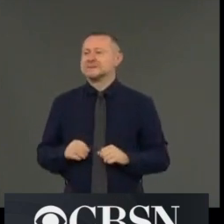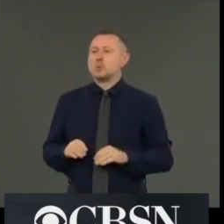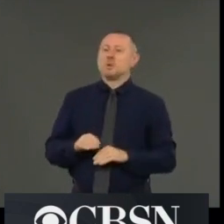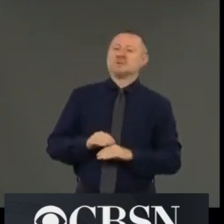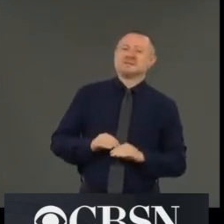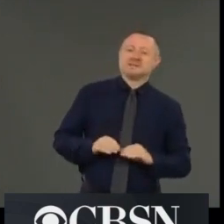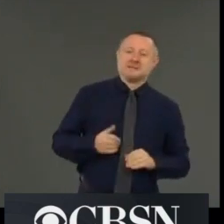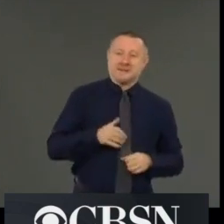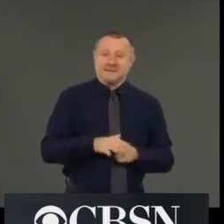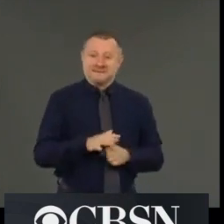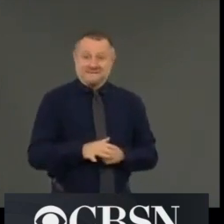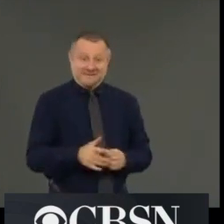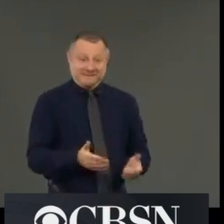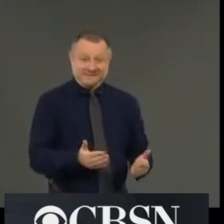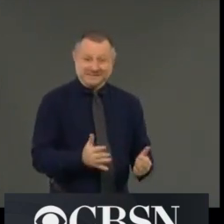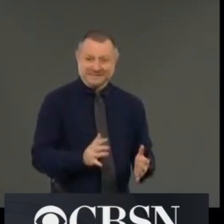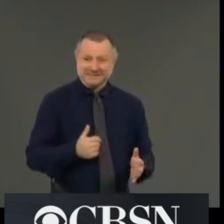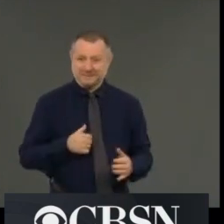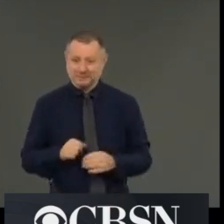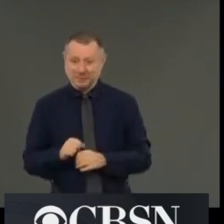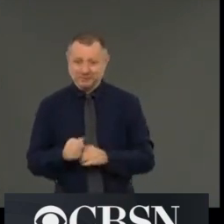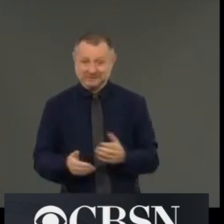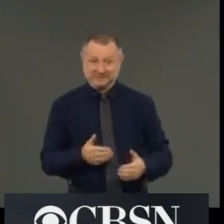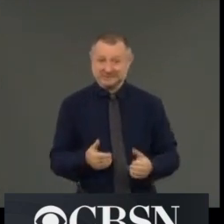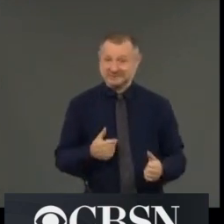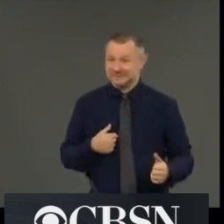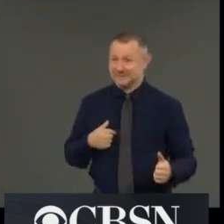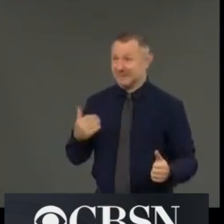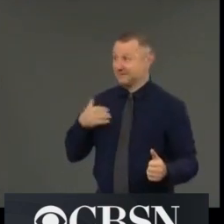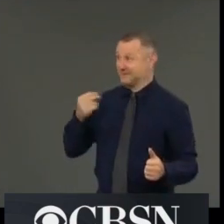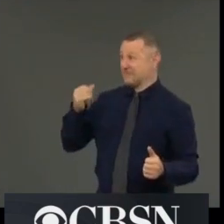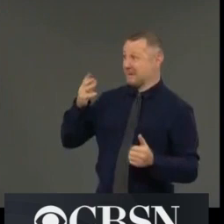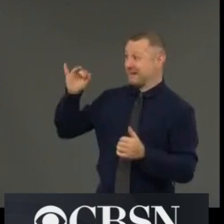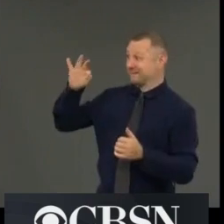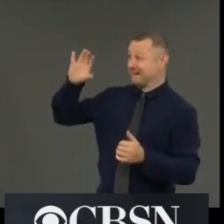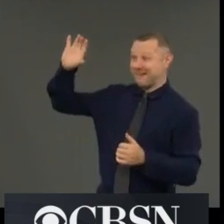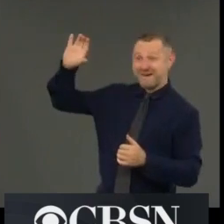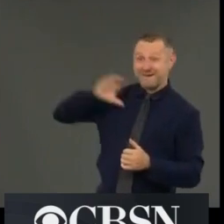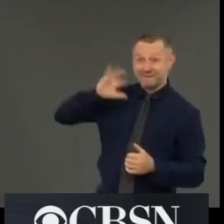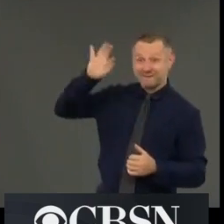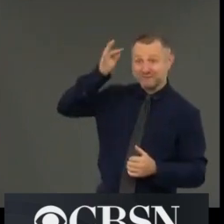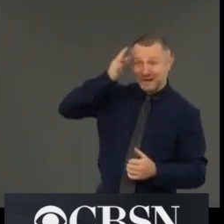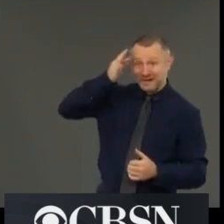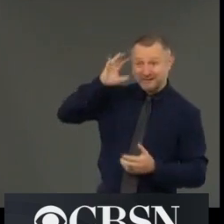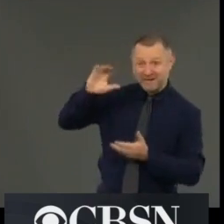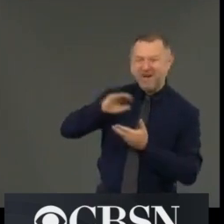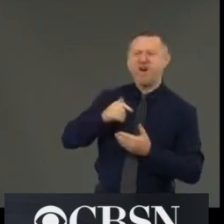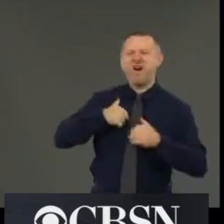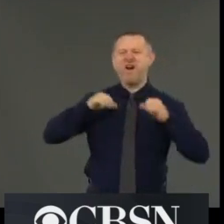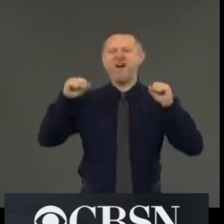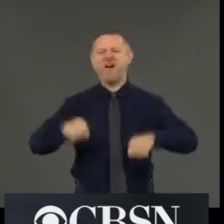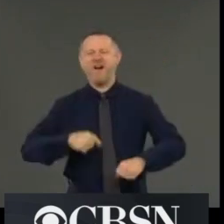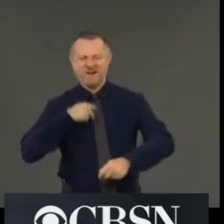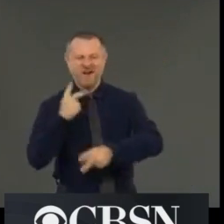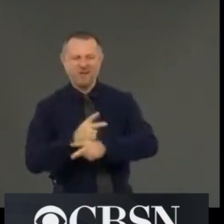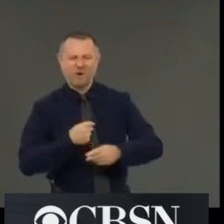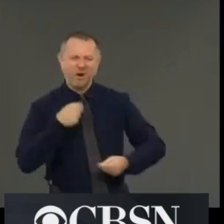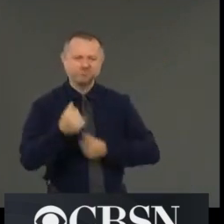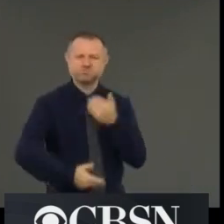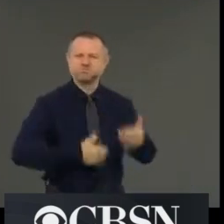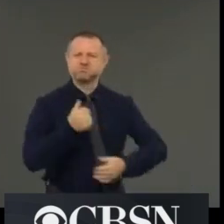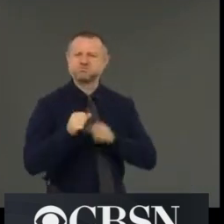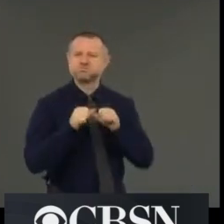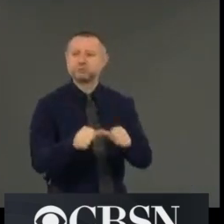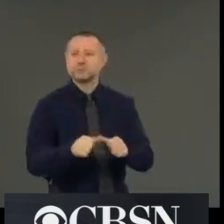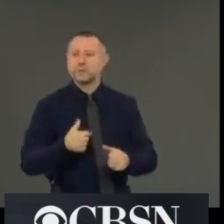that the economics of the MTA are put back together again by federal intervention. But right now, we have a hiring freeze, and none of those jobs are going to be